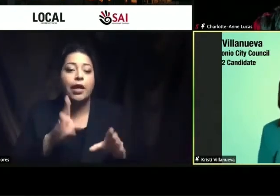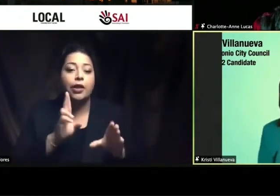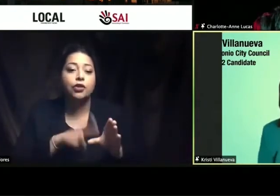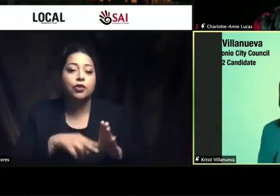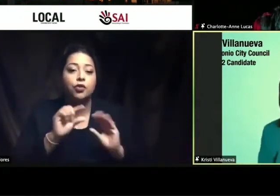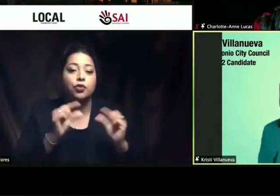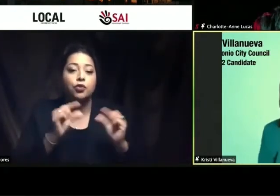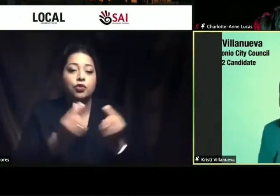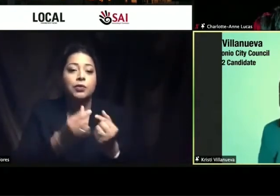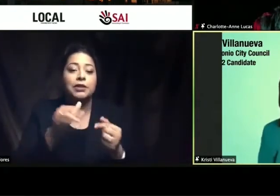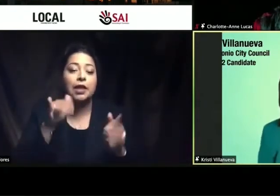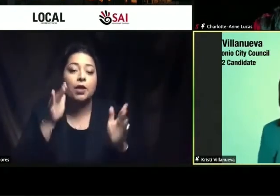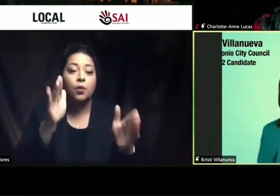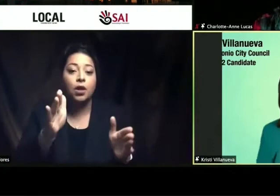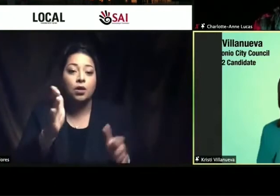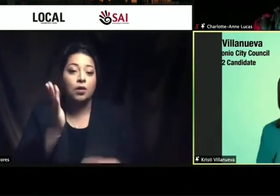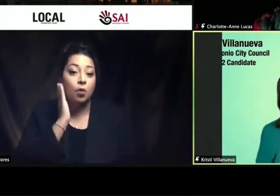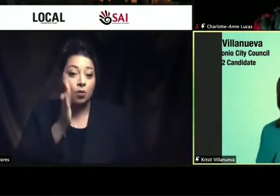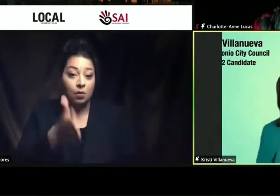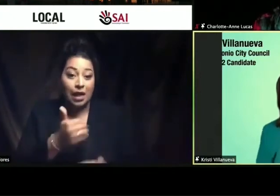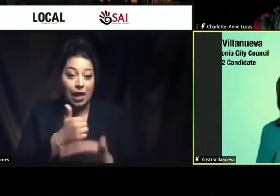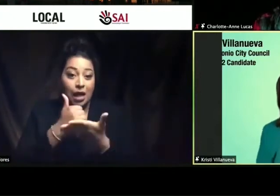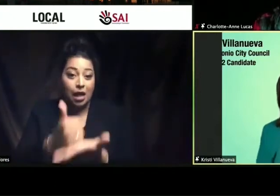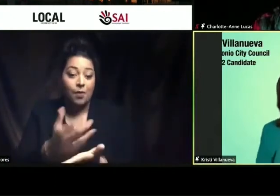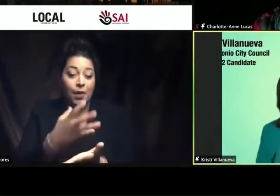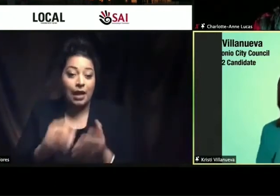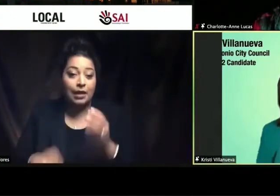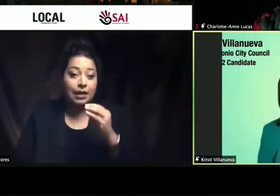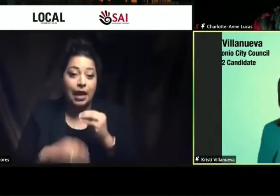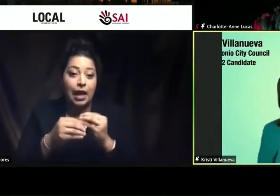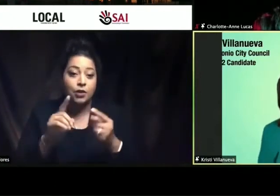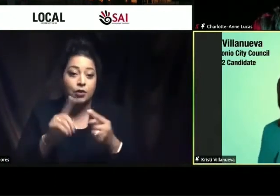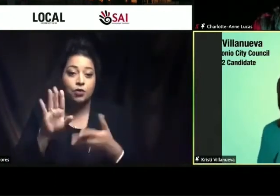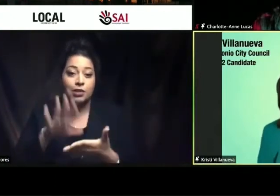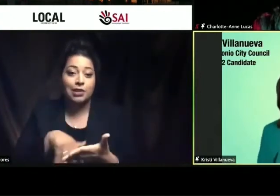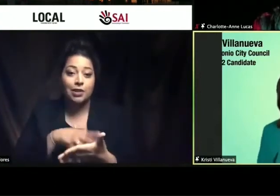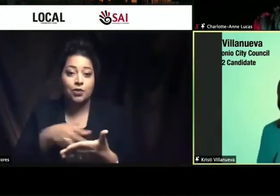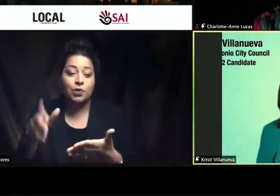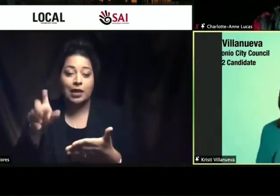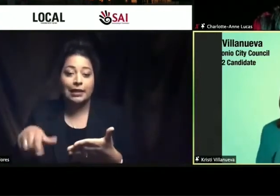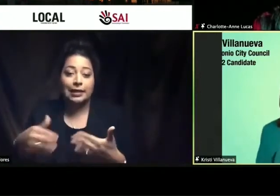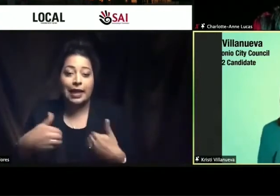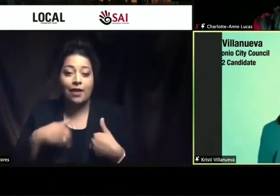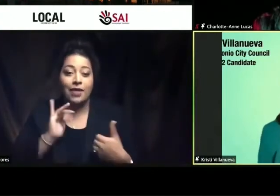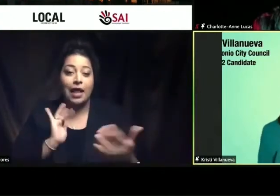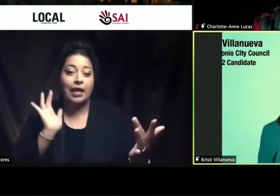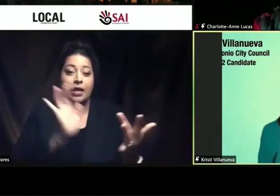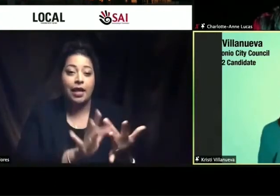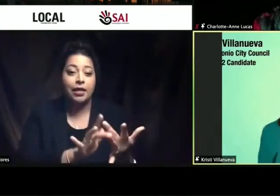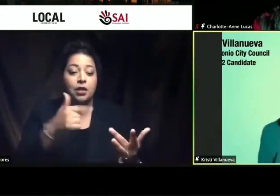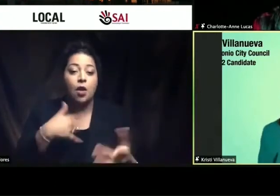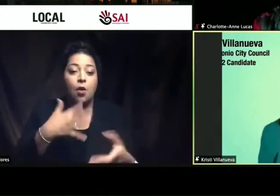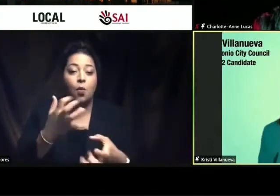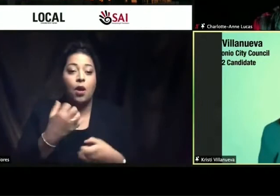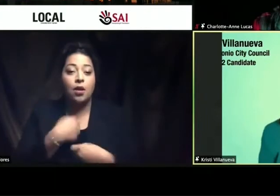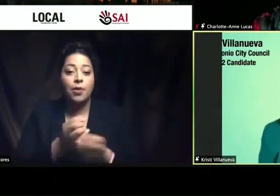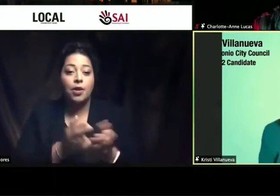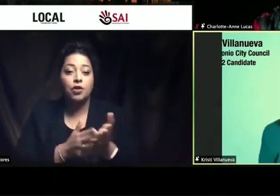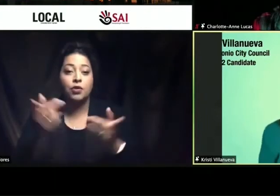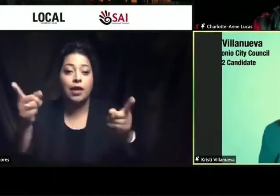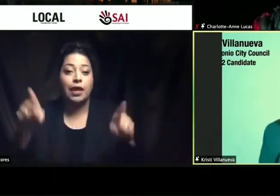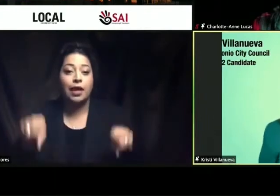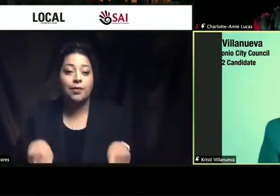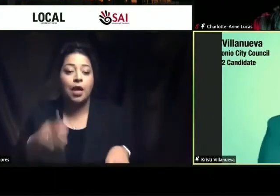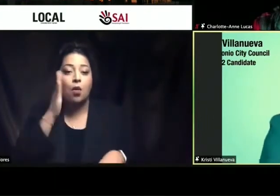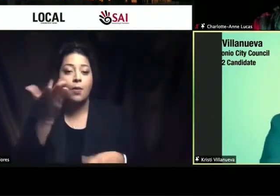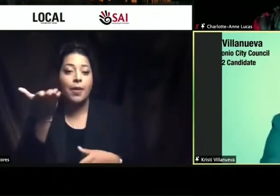way, that will help and add to the schedule, because we need to have that connection and I want to make sure that it takes place. I'll